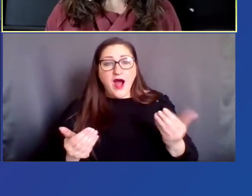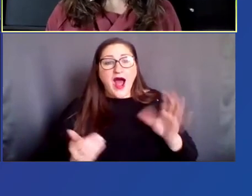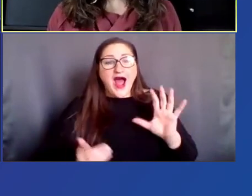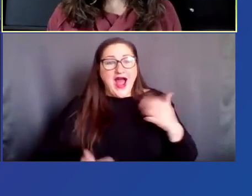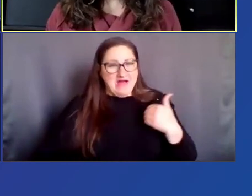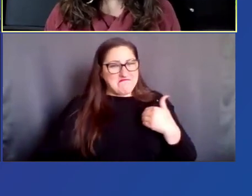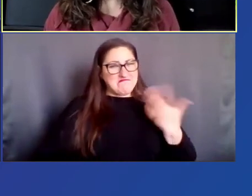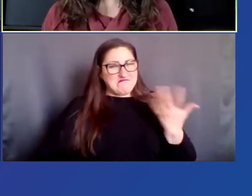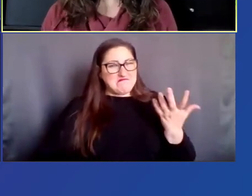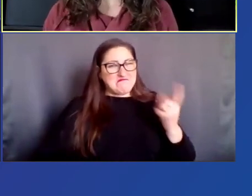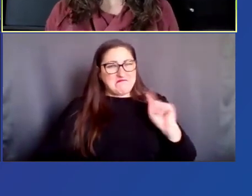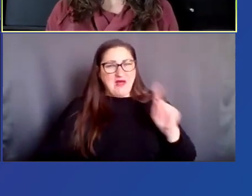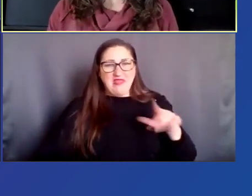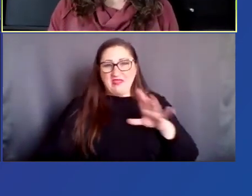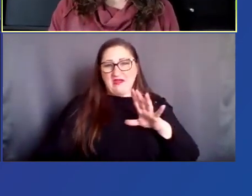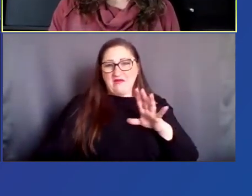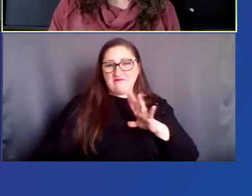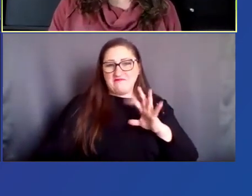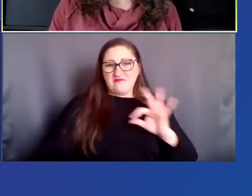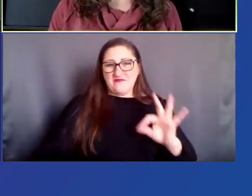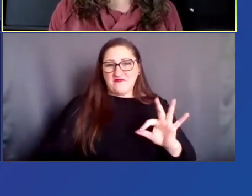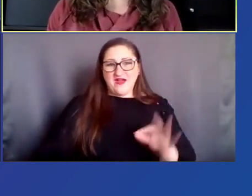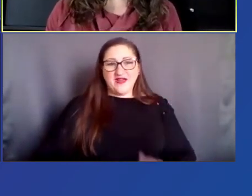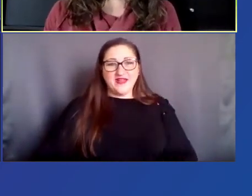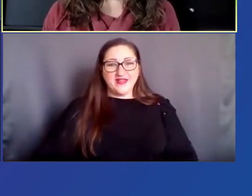I think I am. I think that